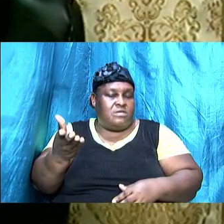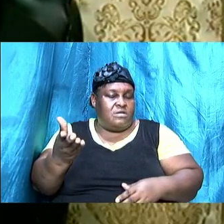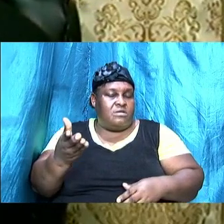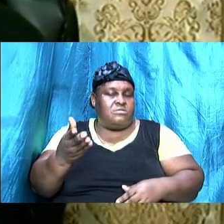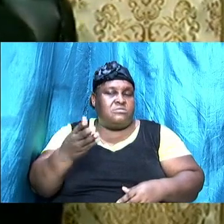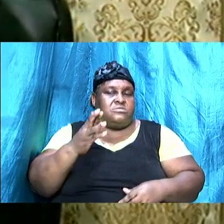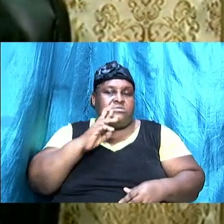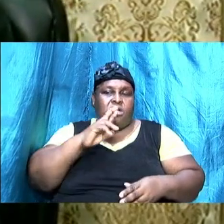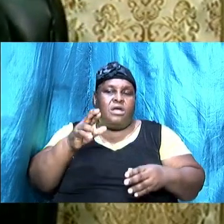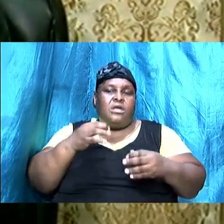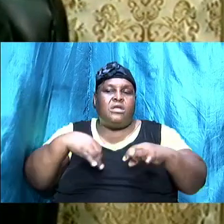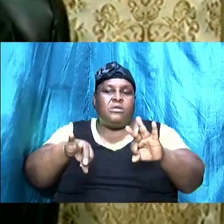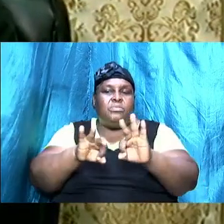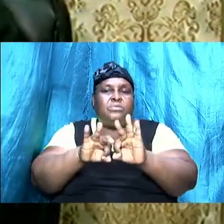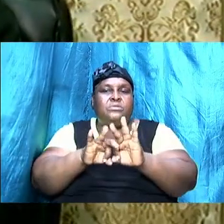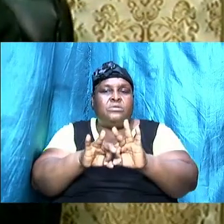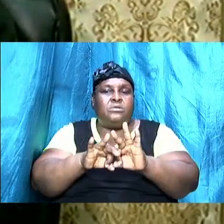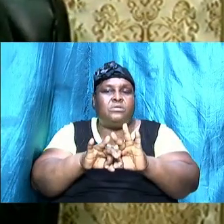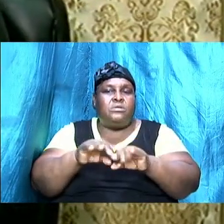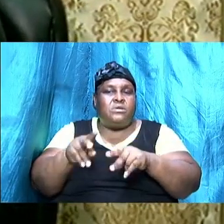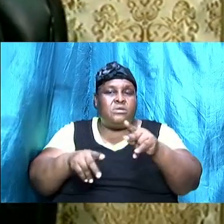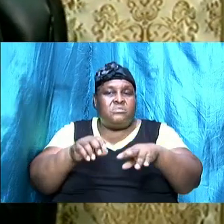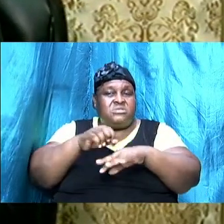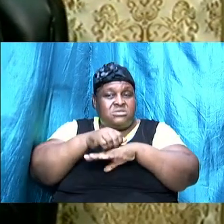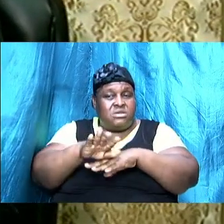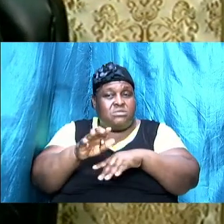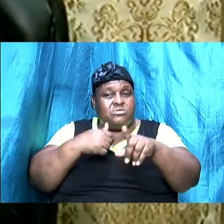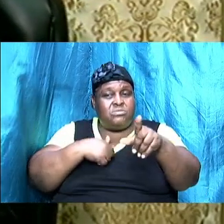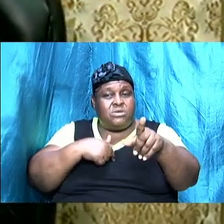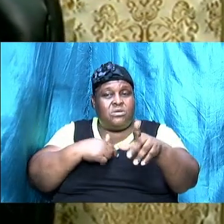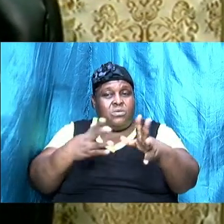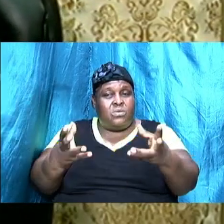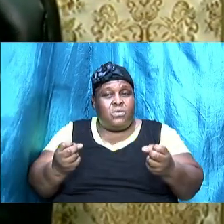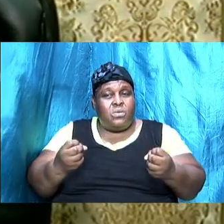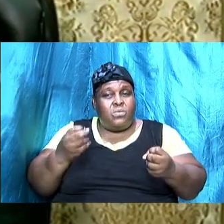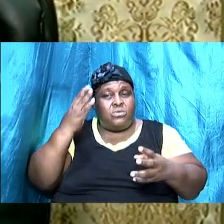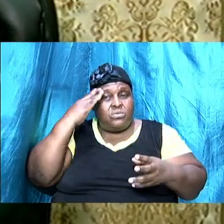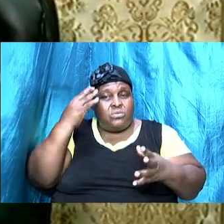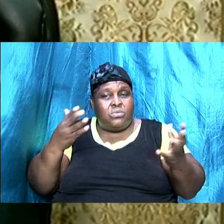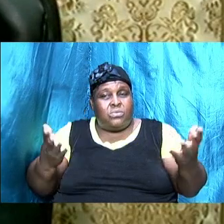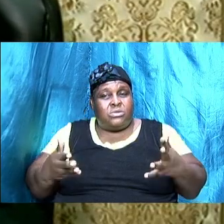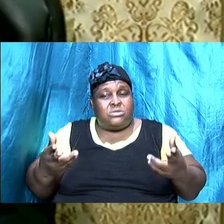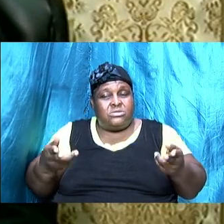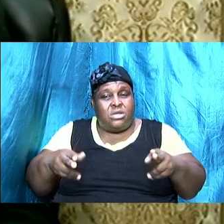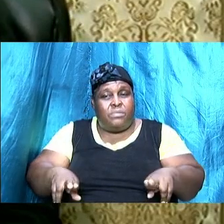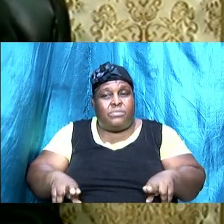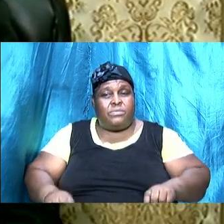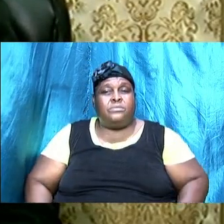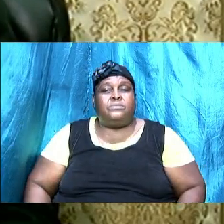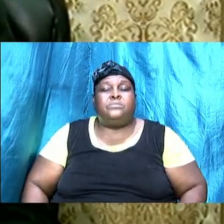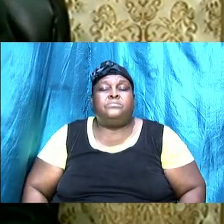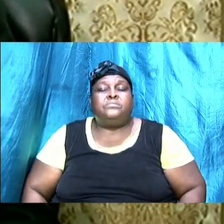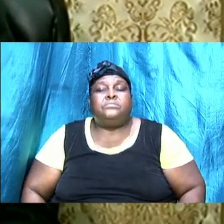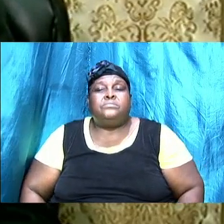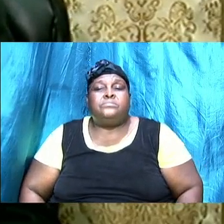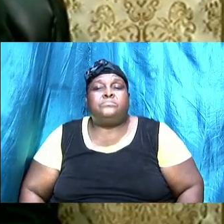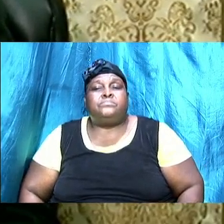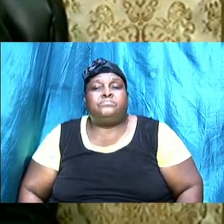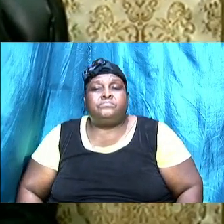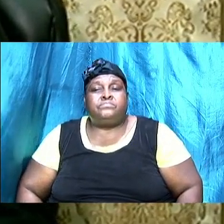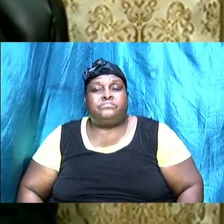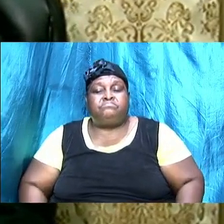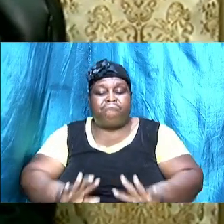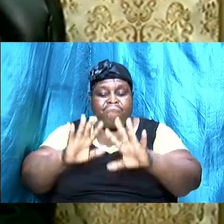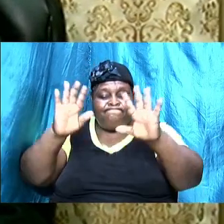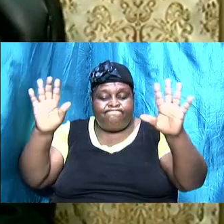me, and they just want to know, they want to know what is happening, and you know,